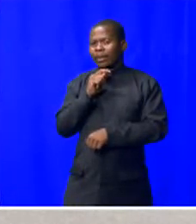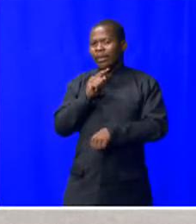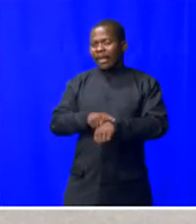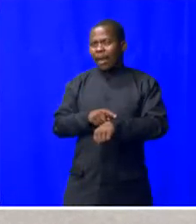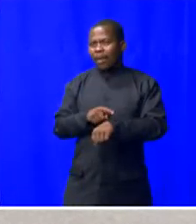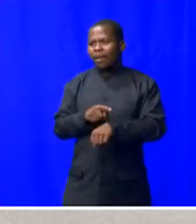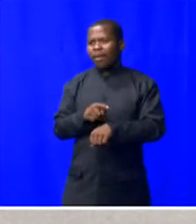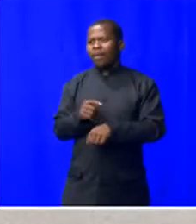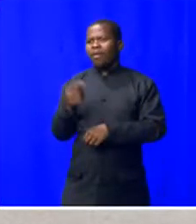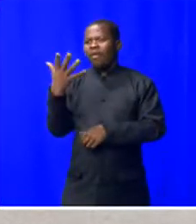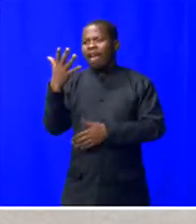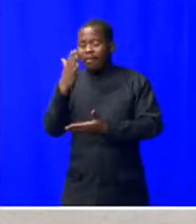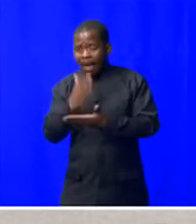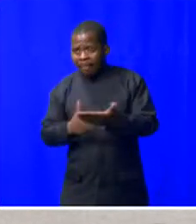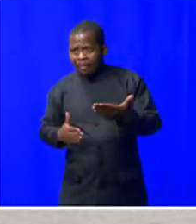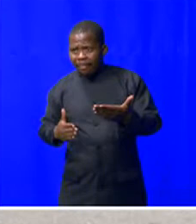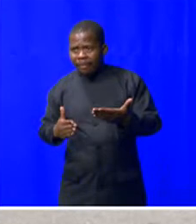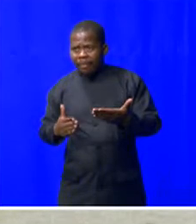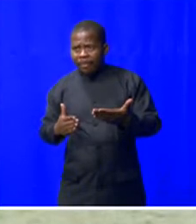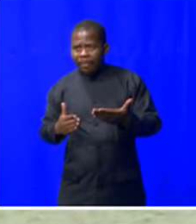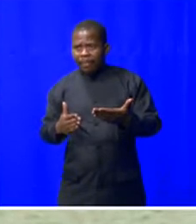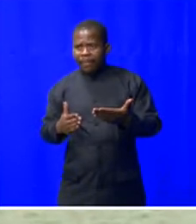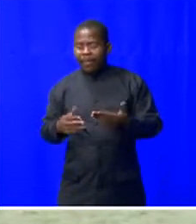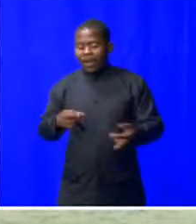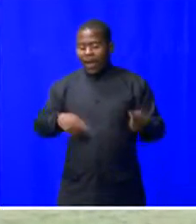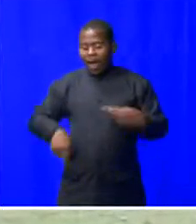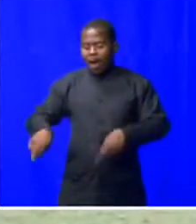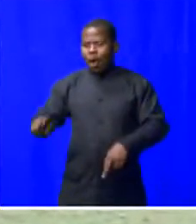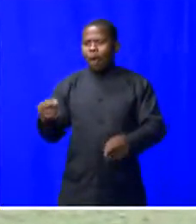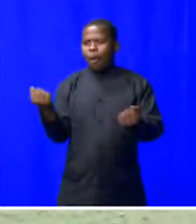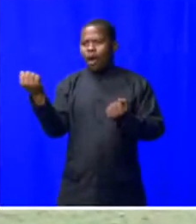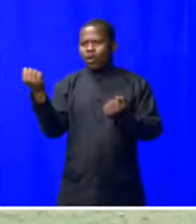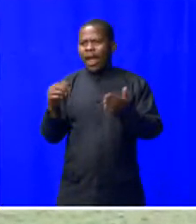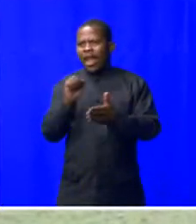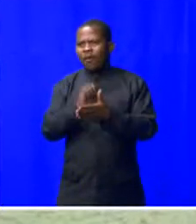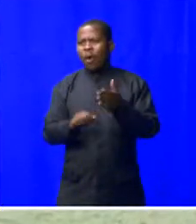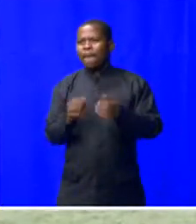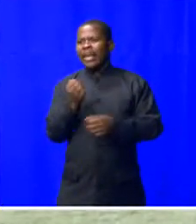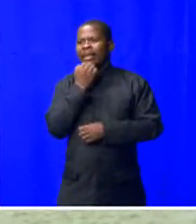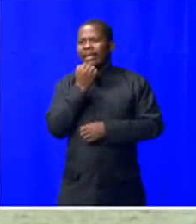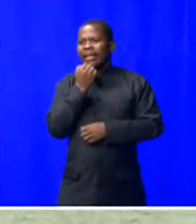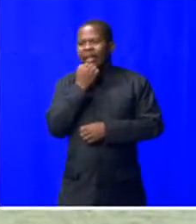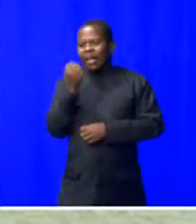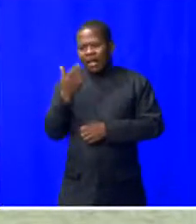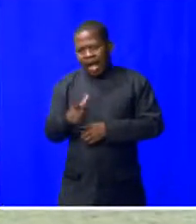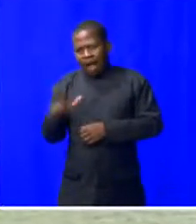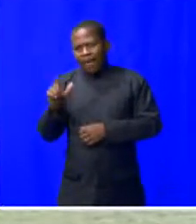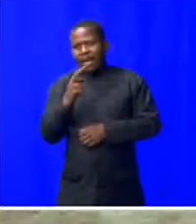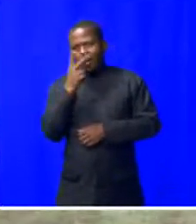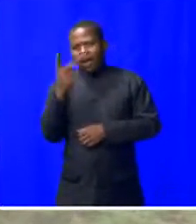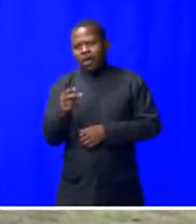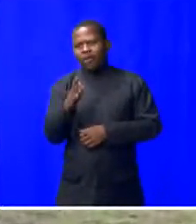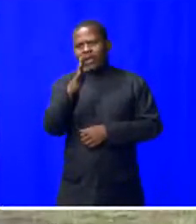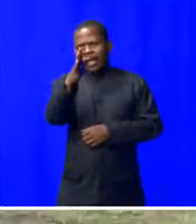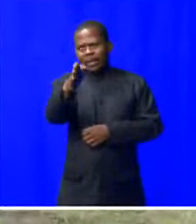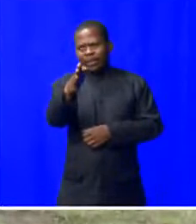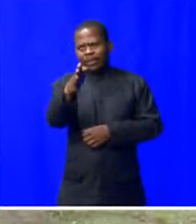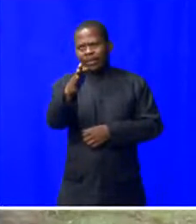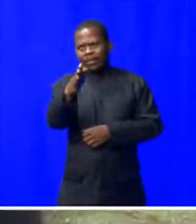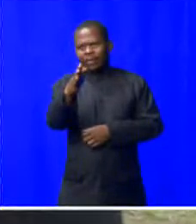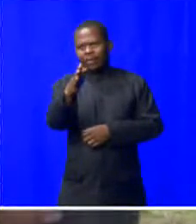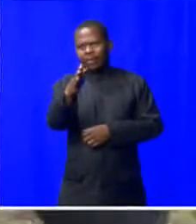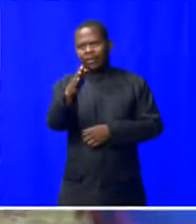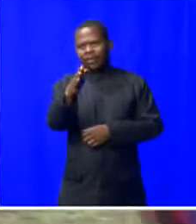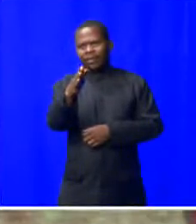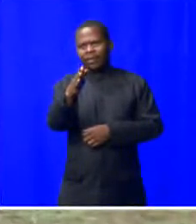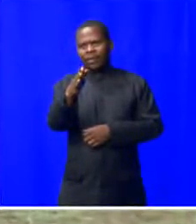yesihlanu ekuseni nga 5:30 emgwacweni nasisuka nje kamanzini silibhekise khona emafutheni sibonile kwekuthi